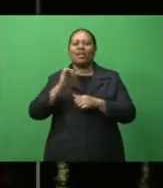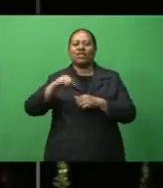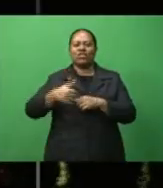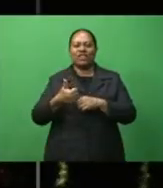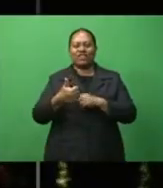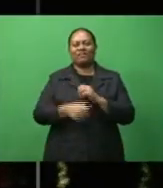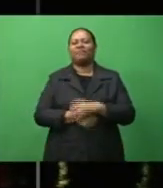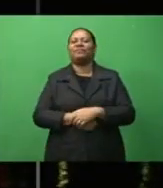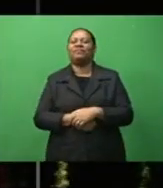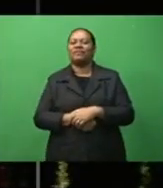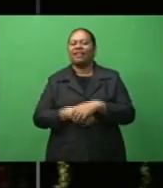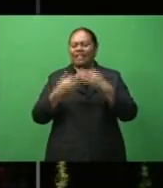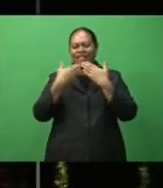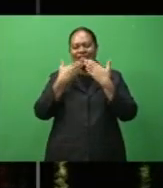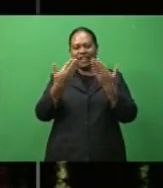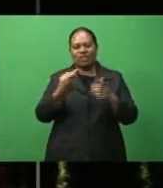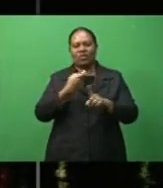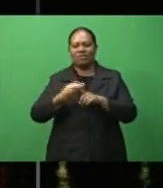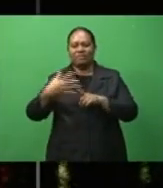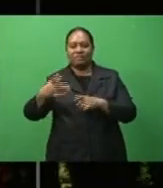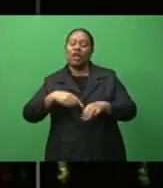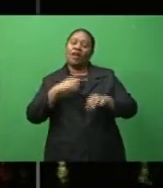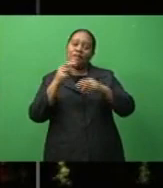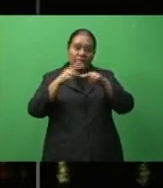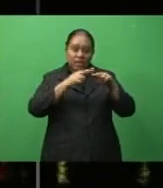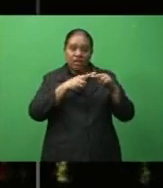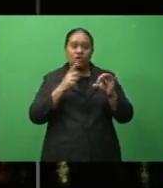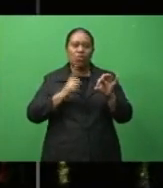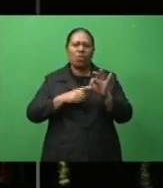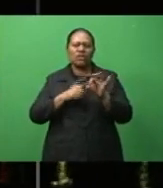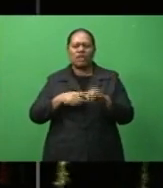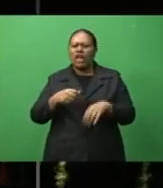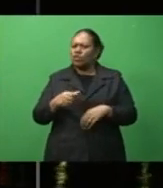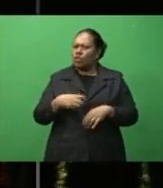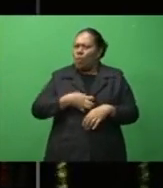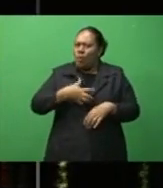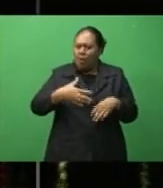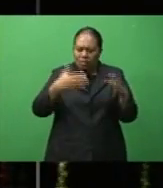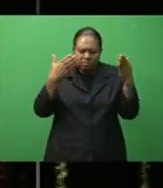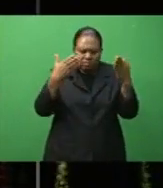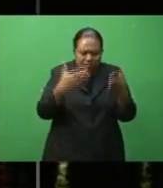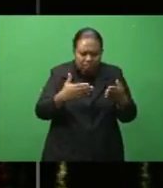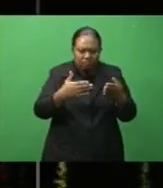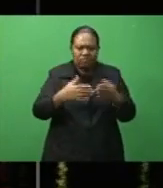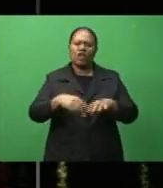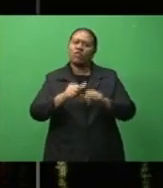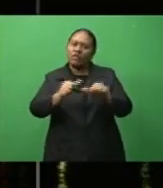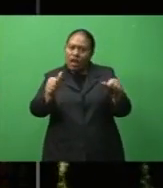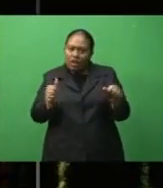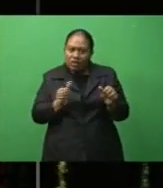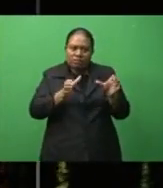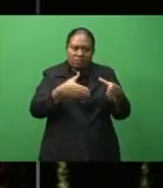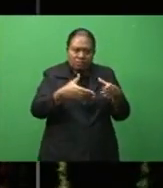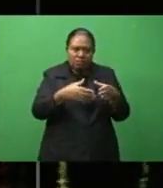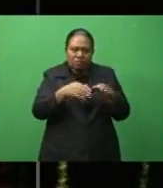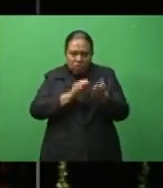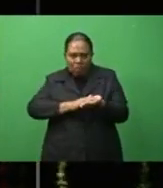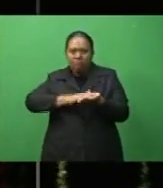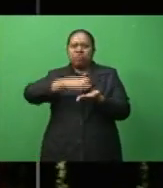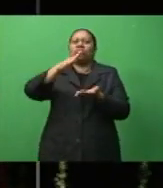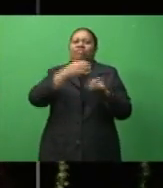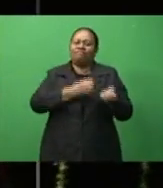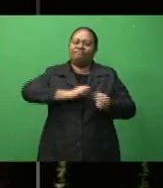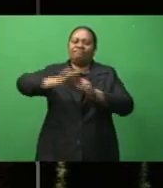Thanks so much for that, Kritika. In Fijian Pulse tonight, we ask, should more emphasis be given to the agriculture sector to help us increase our